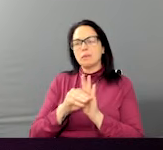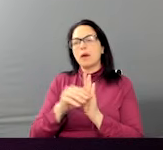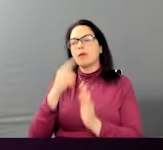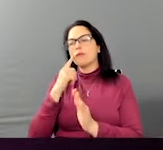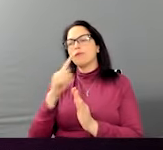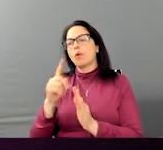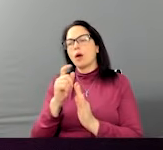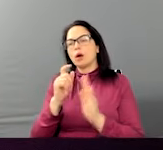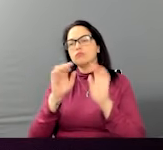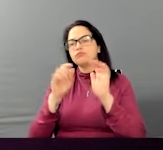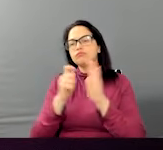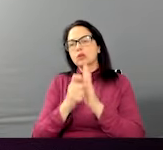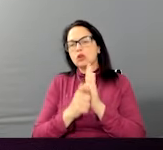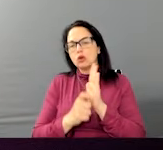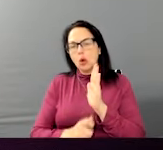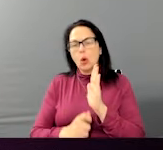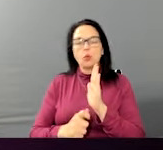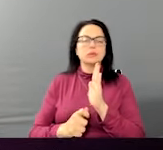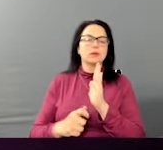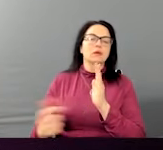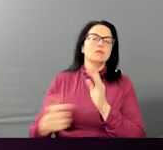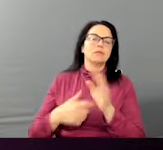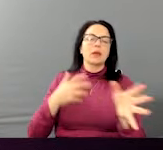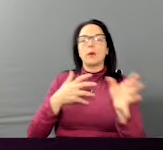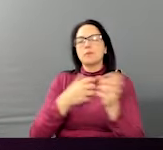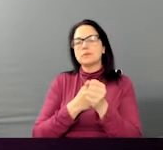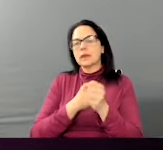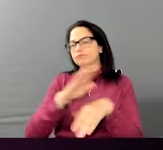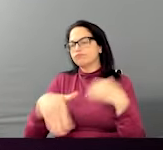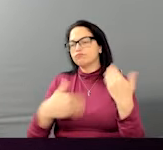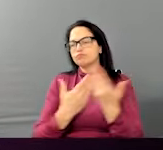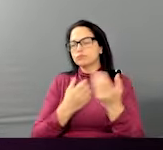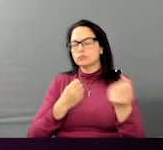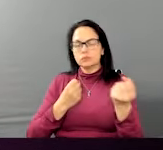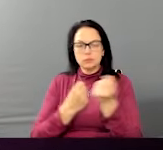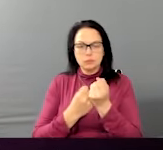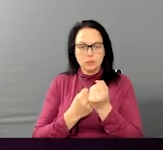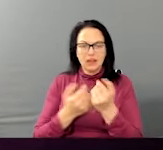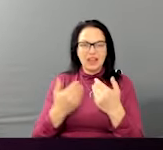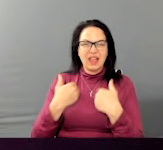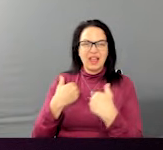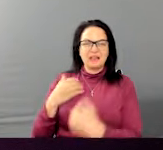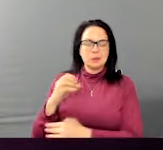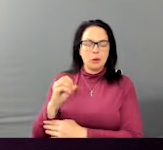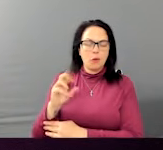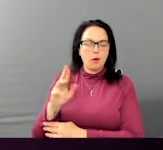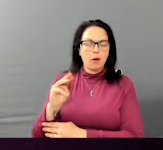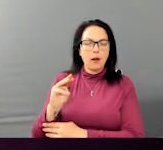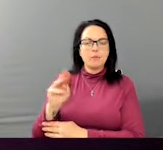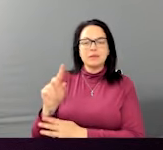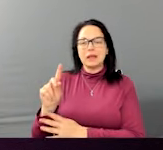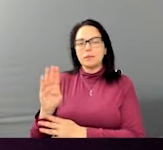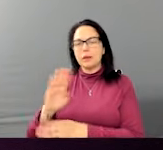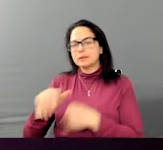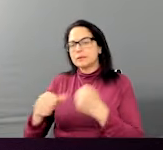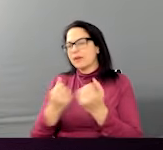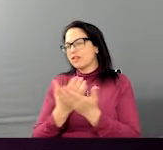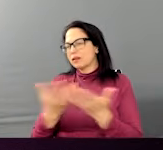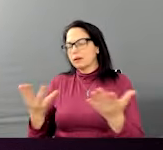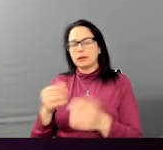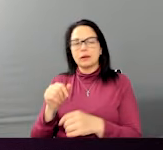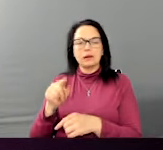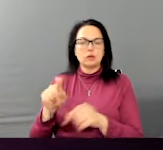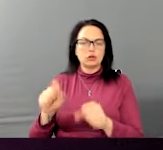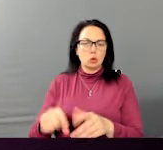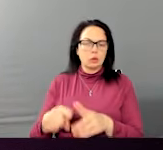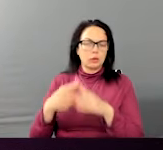notes, create, read, update, delete, all of that is supported. It has an ORM, like database, all the things, so that you can get